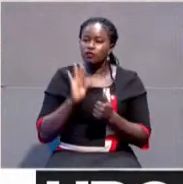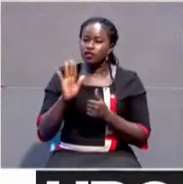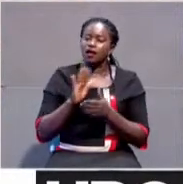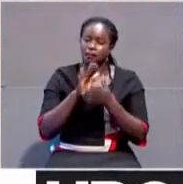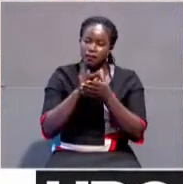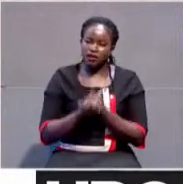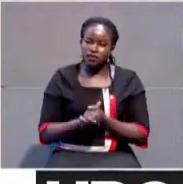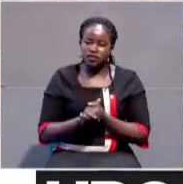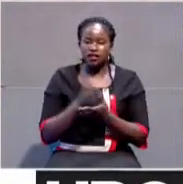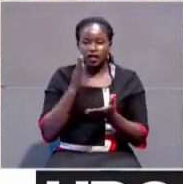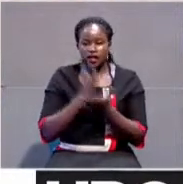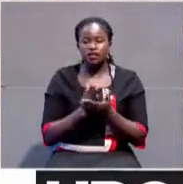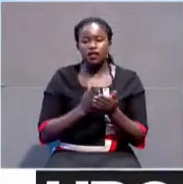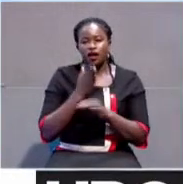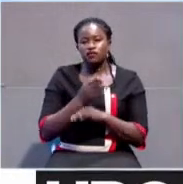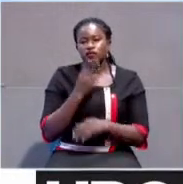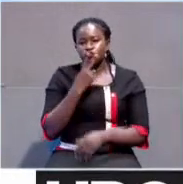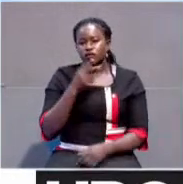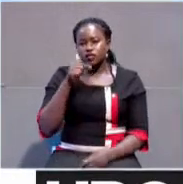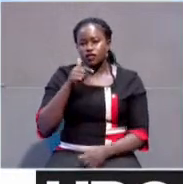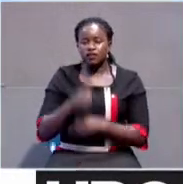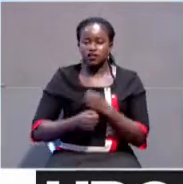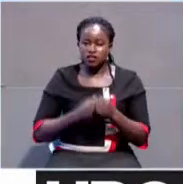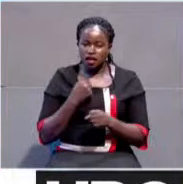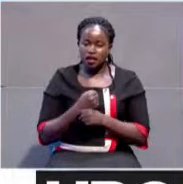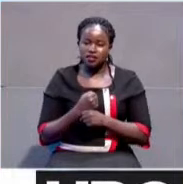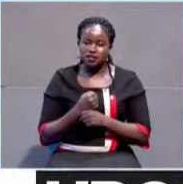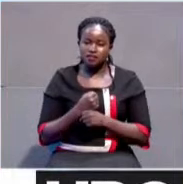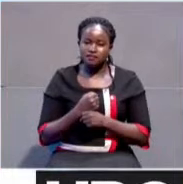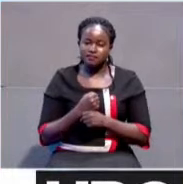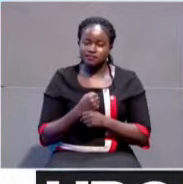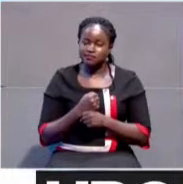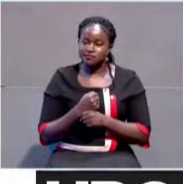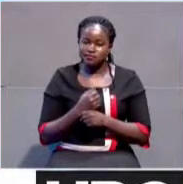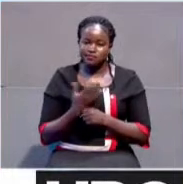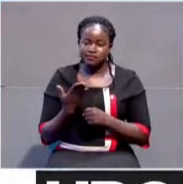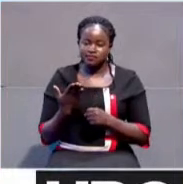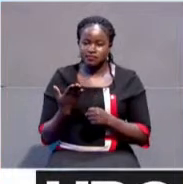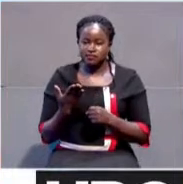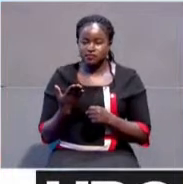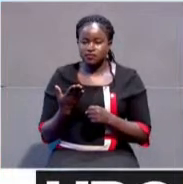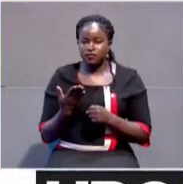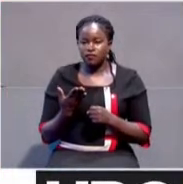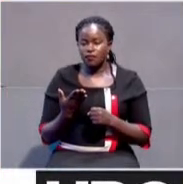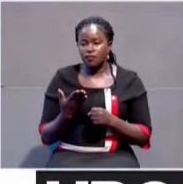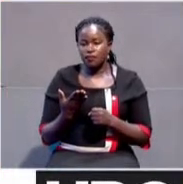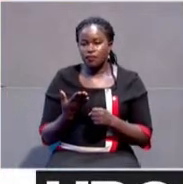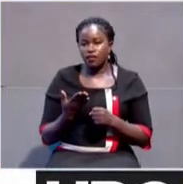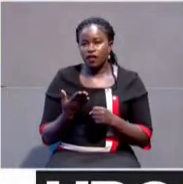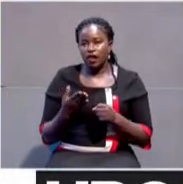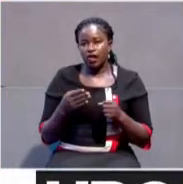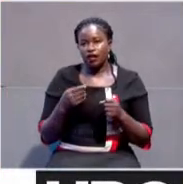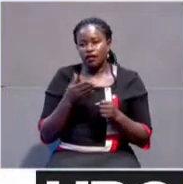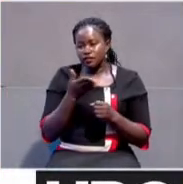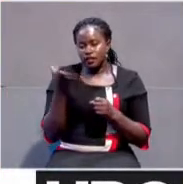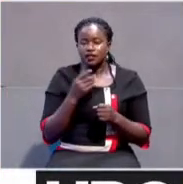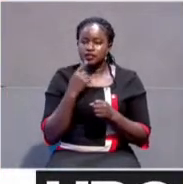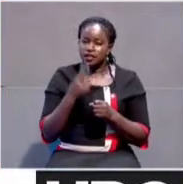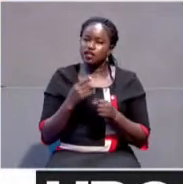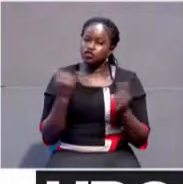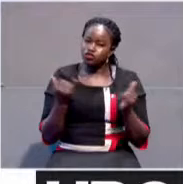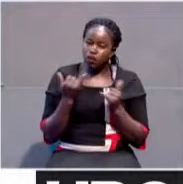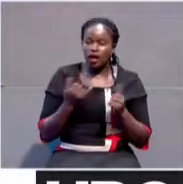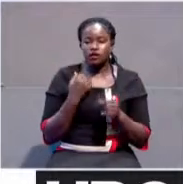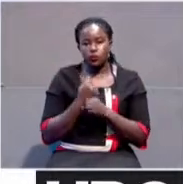an end after 27 years, the couple putting out a statement saying that we have tried to work through our